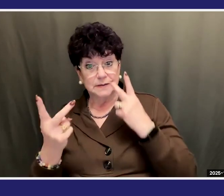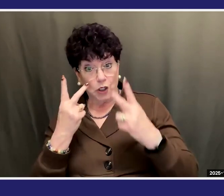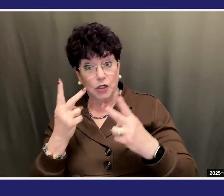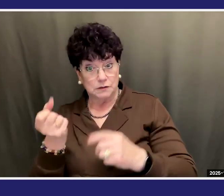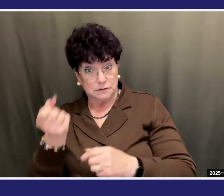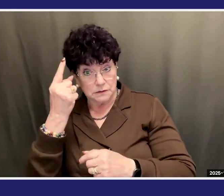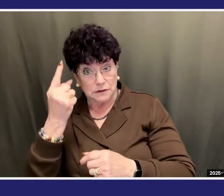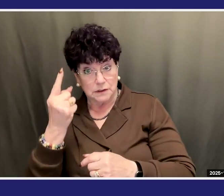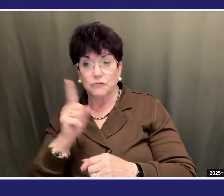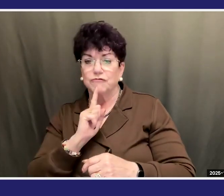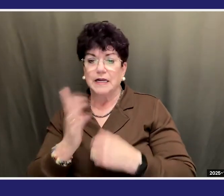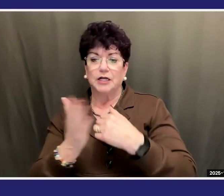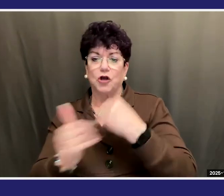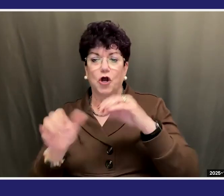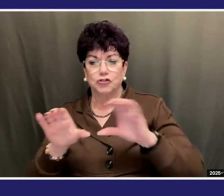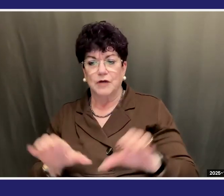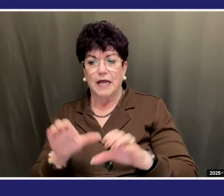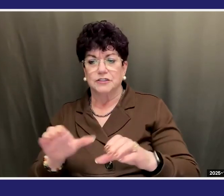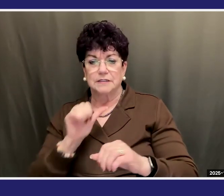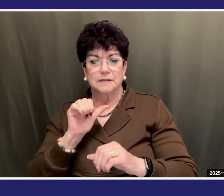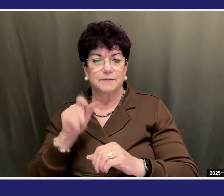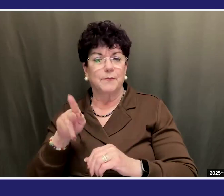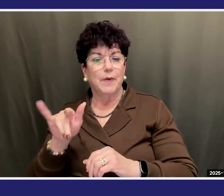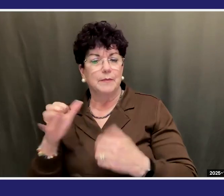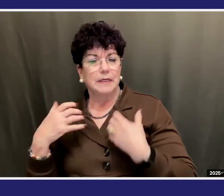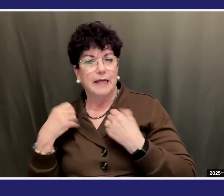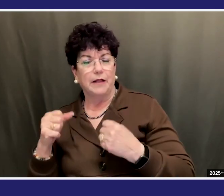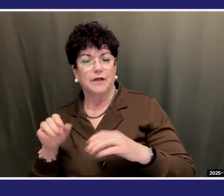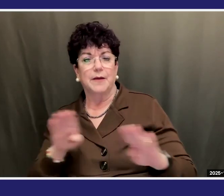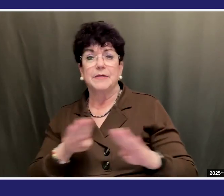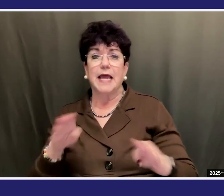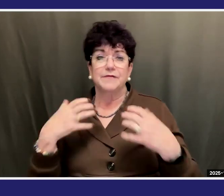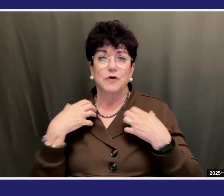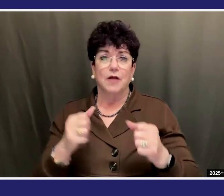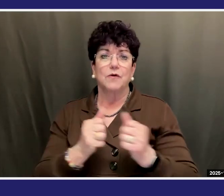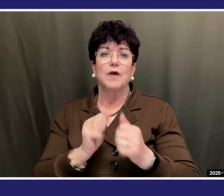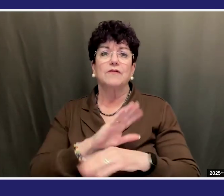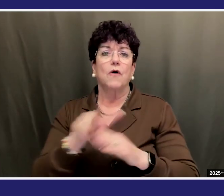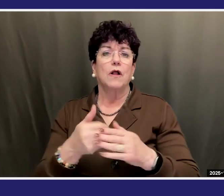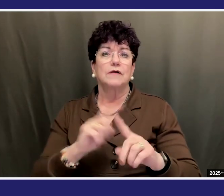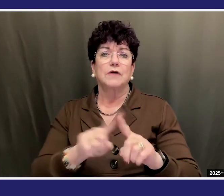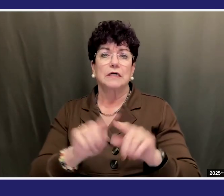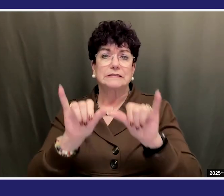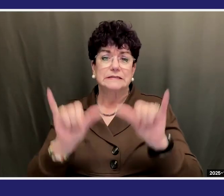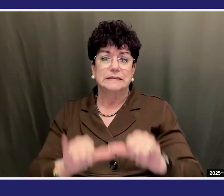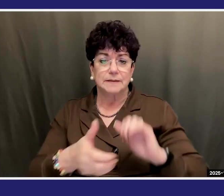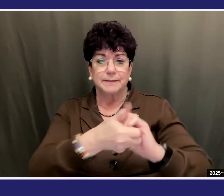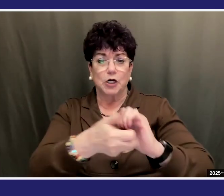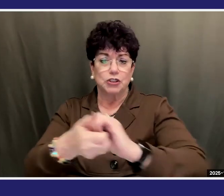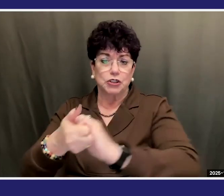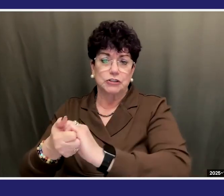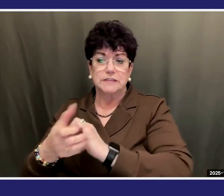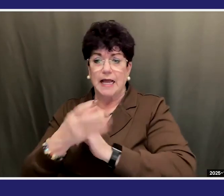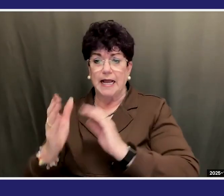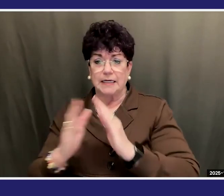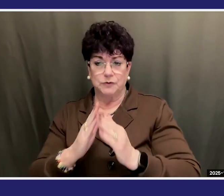us, both in public health, behavioral health, across all of our system partners and our community. We really want to use this